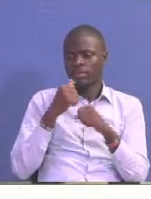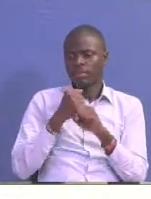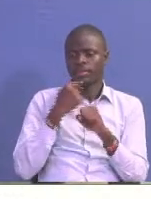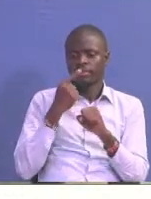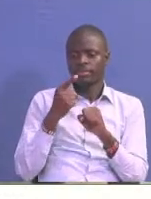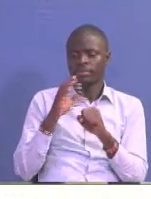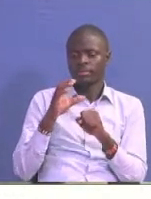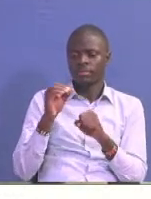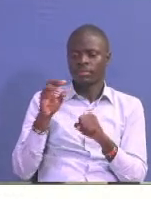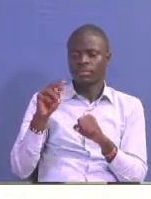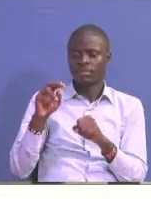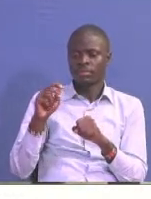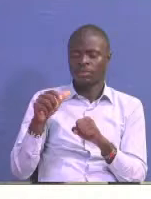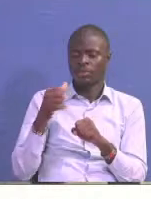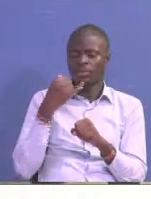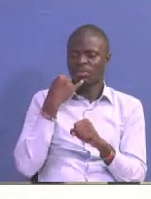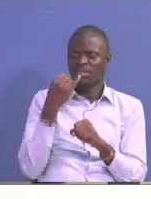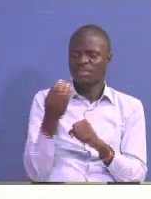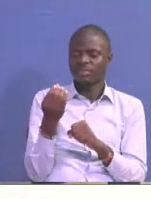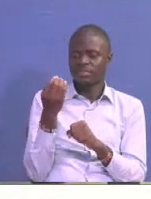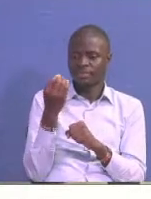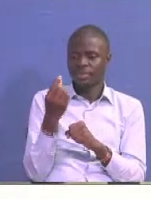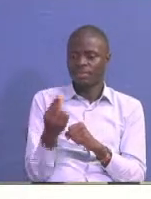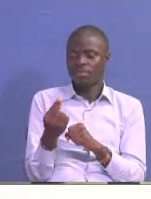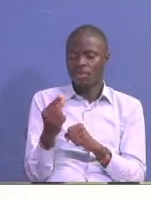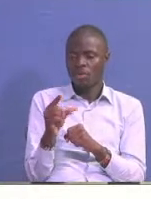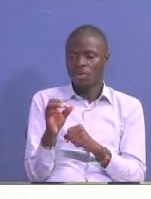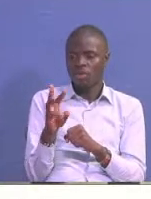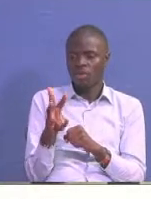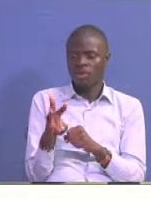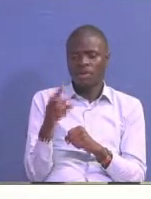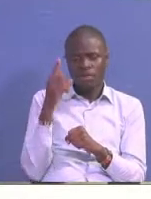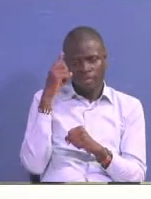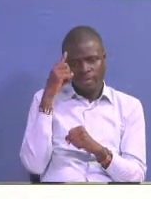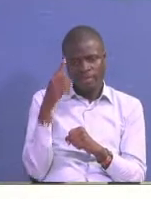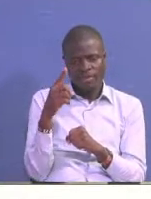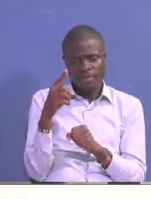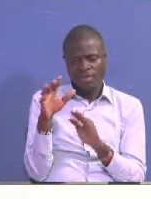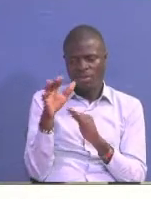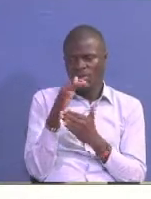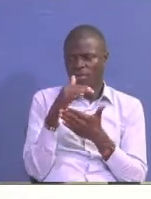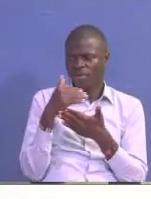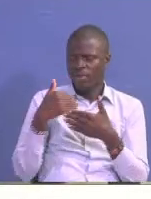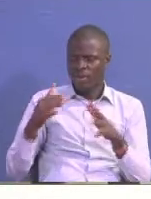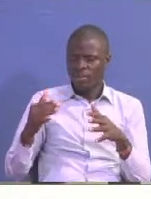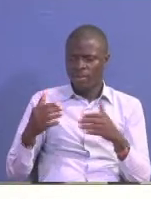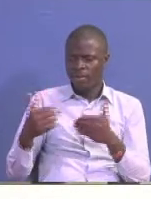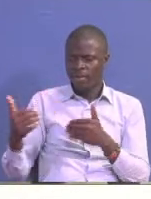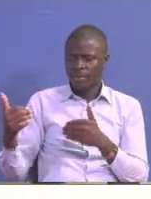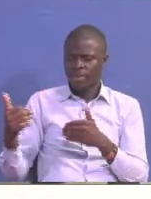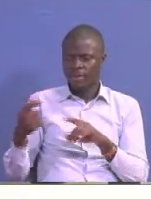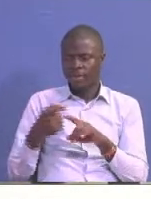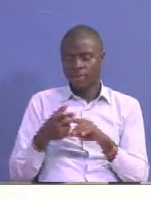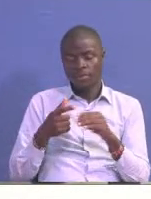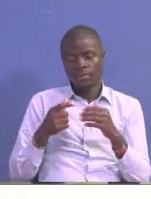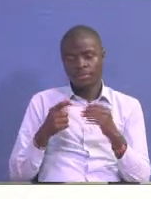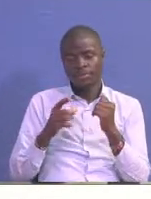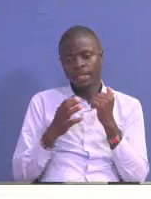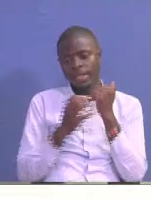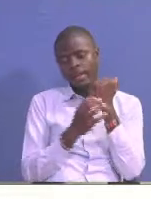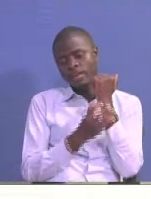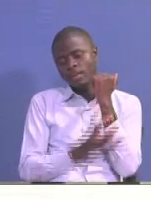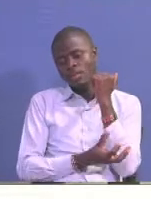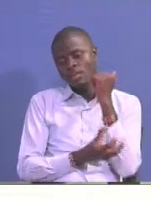to the citizens is kept low for affordability, even for children from the low-income